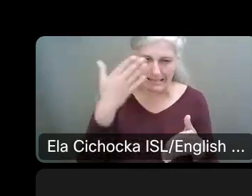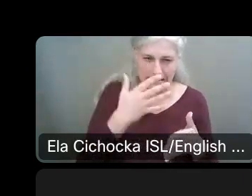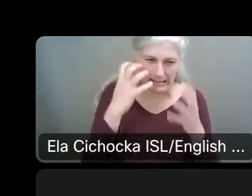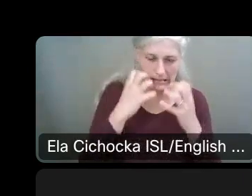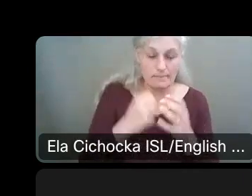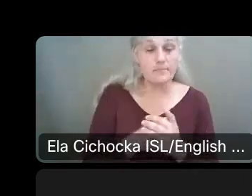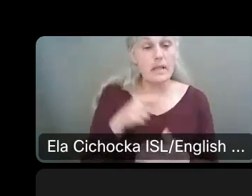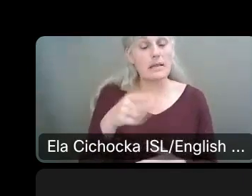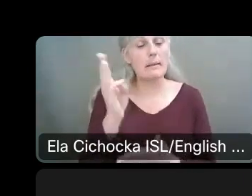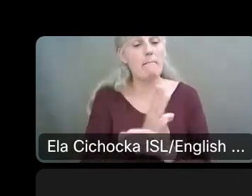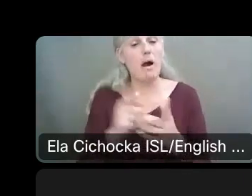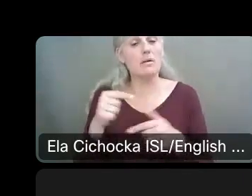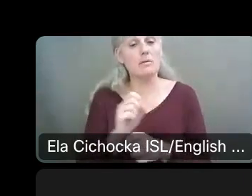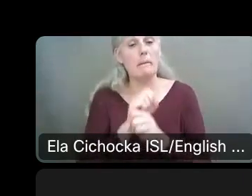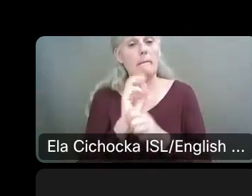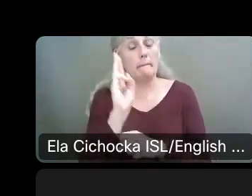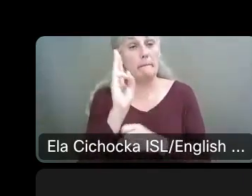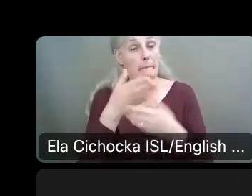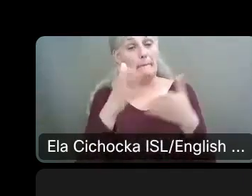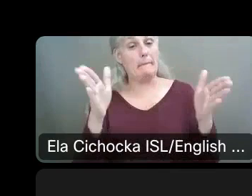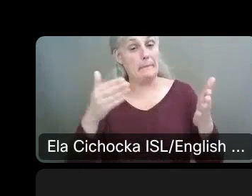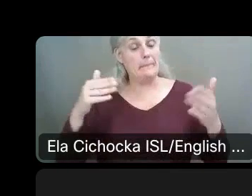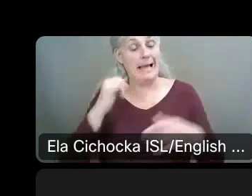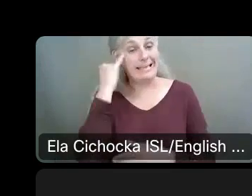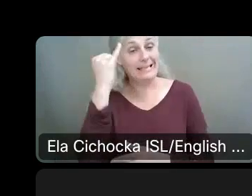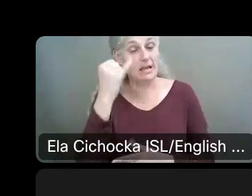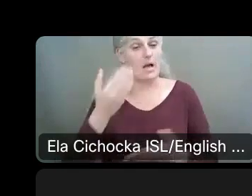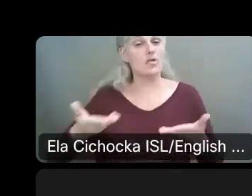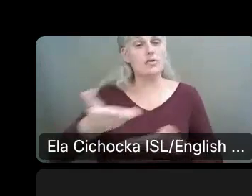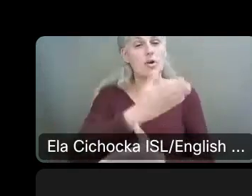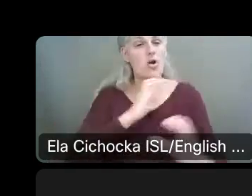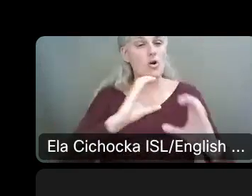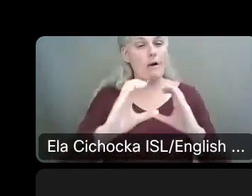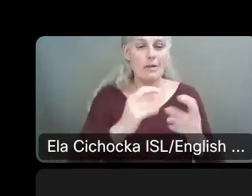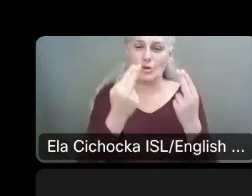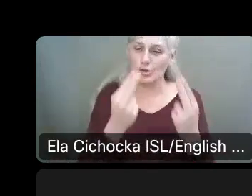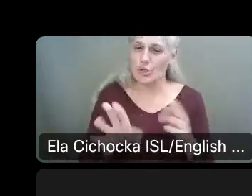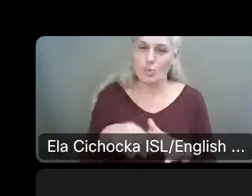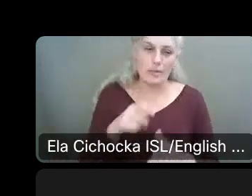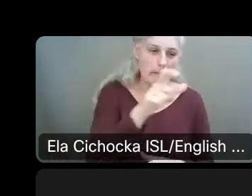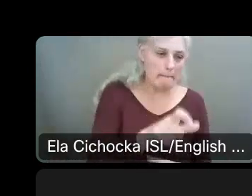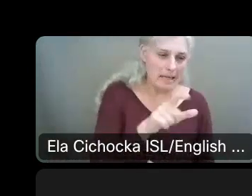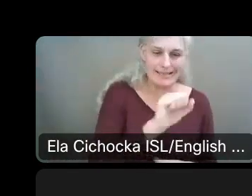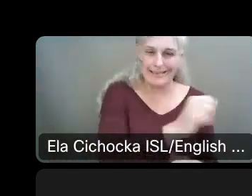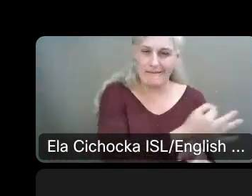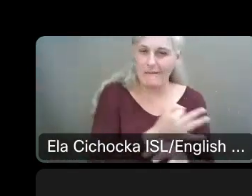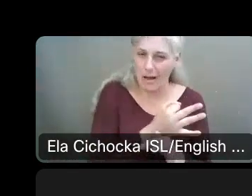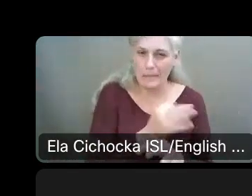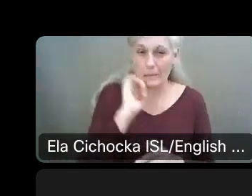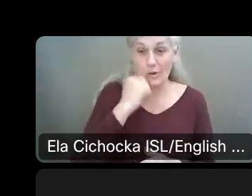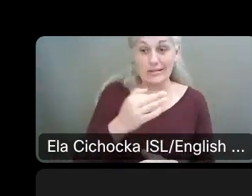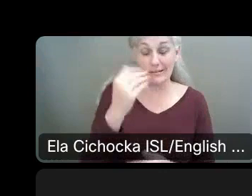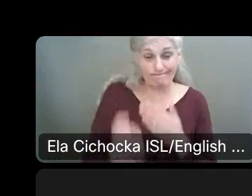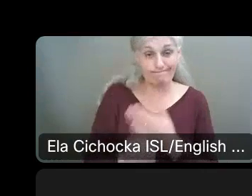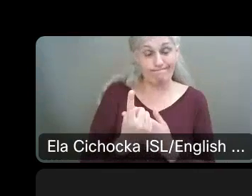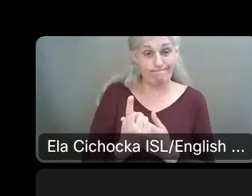think part of this whole picture is the conversations that you have to have with the patients and family, because I think when things go